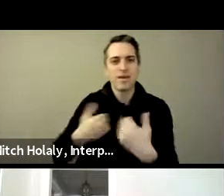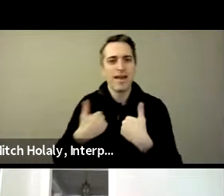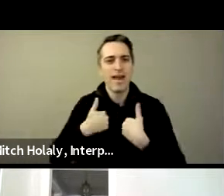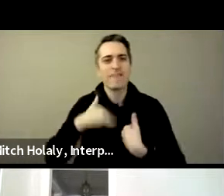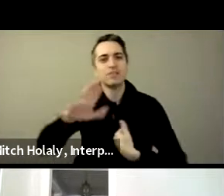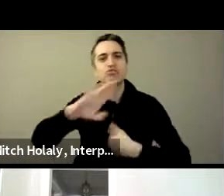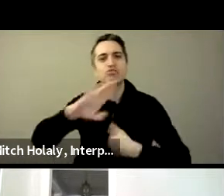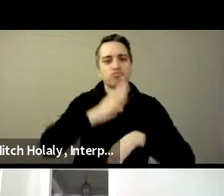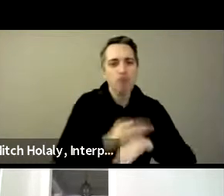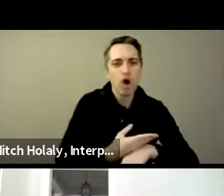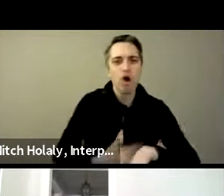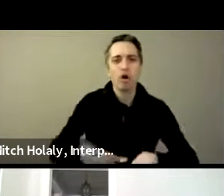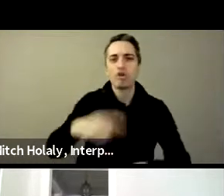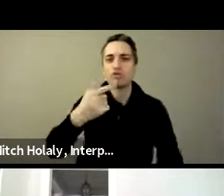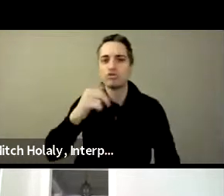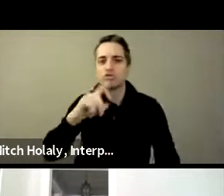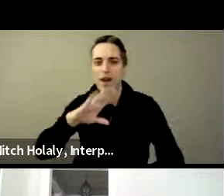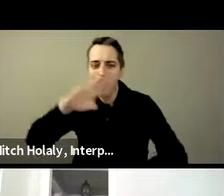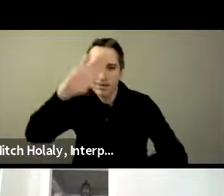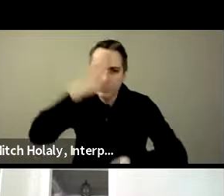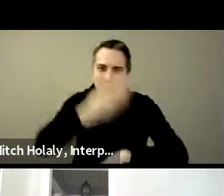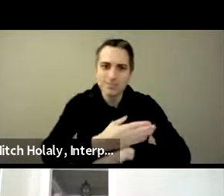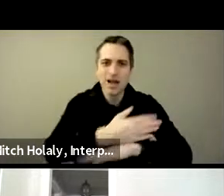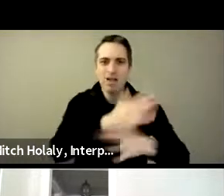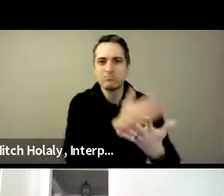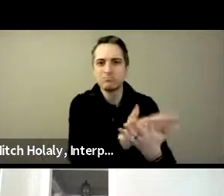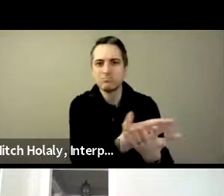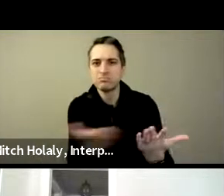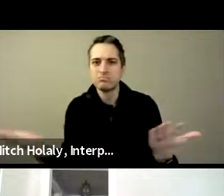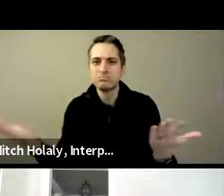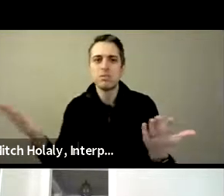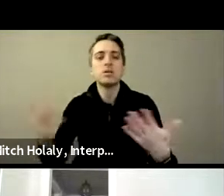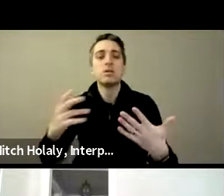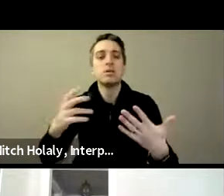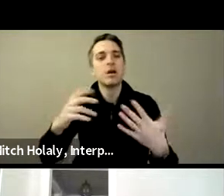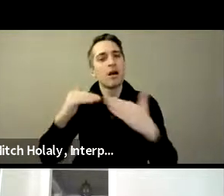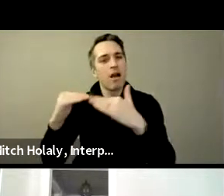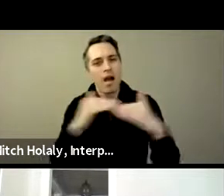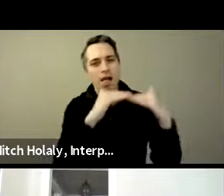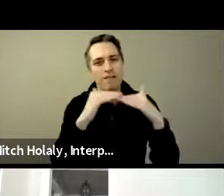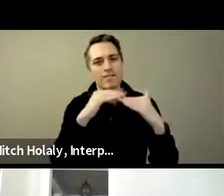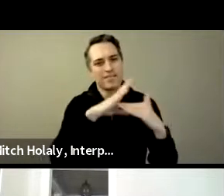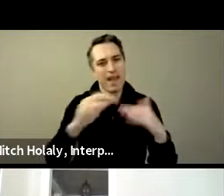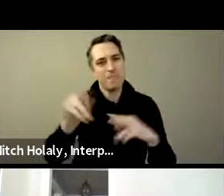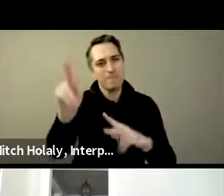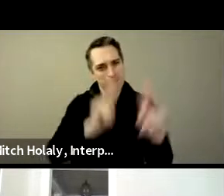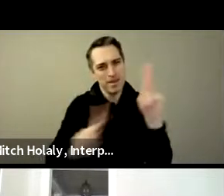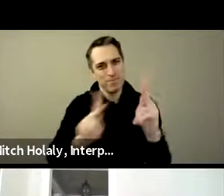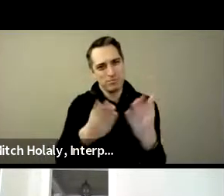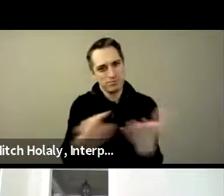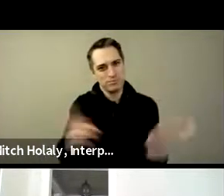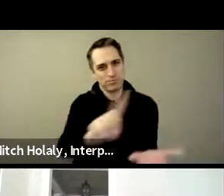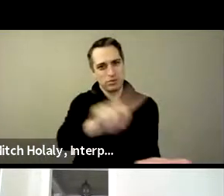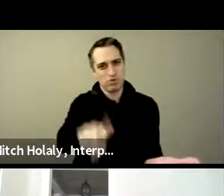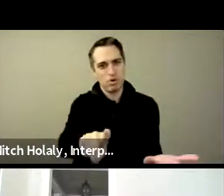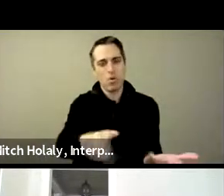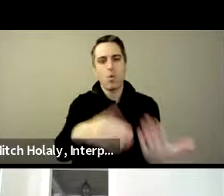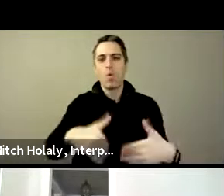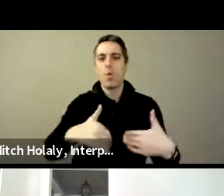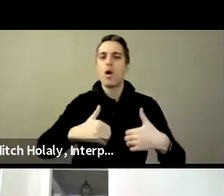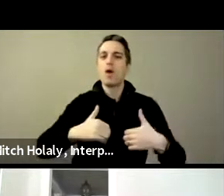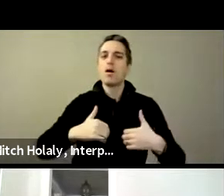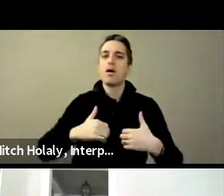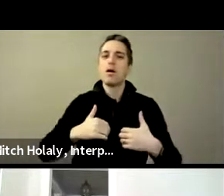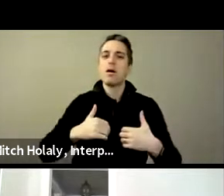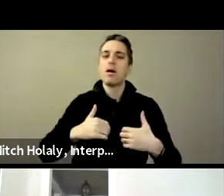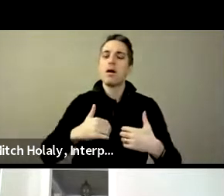mother, siblings, other relatives, colleagues, and constituents in honoring the legacy of a well-life or